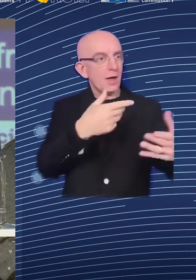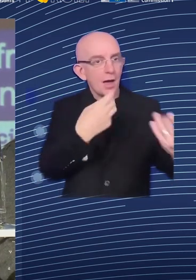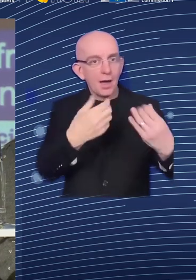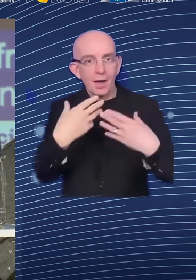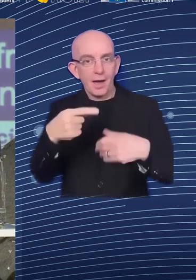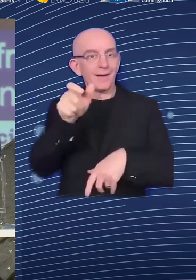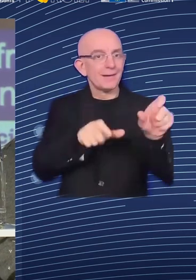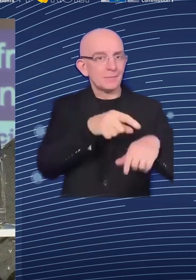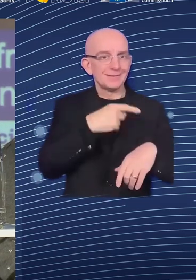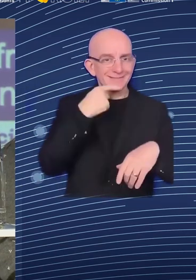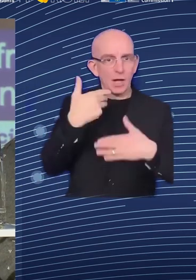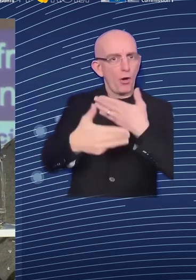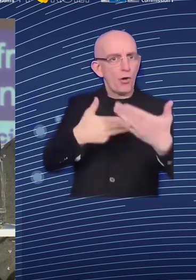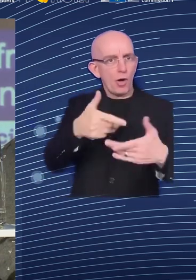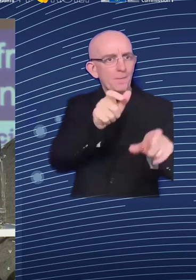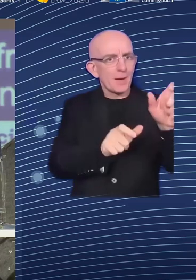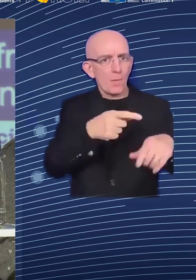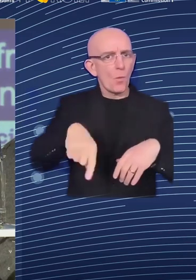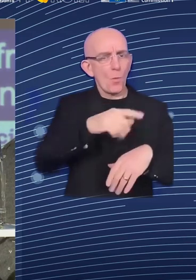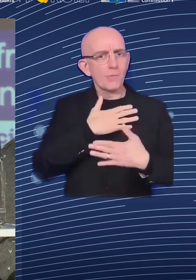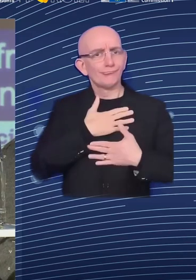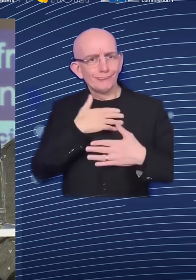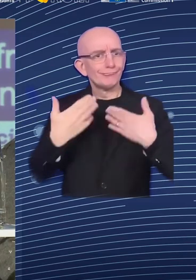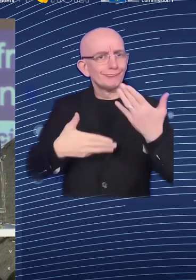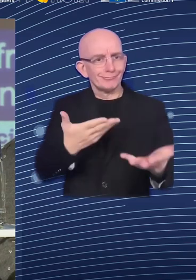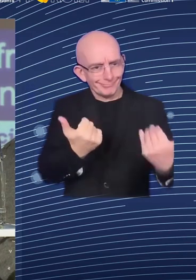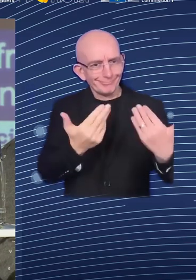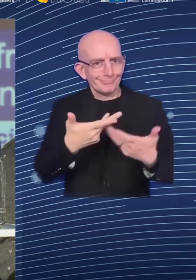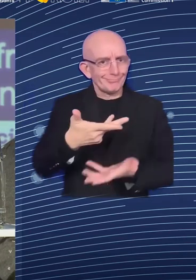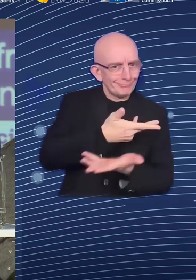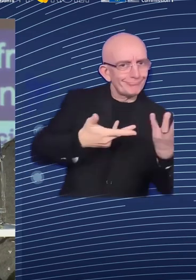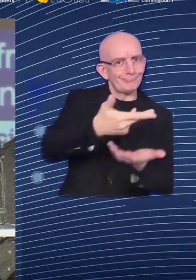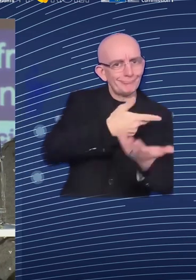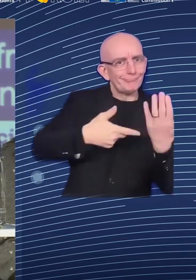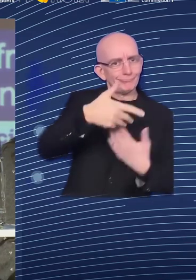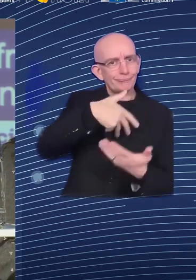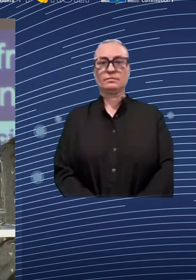not that much for France as well, and to be better and to have a better service?